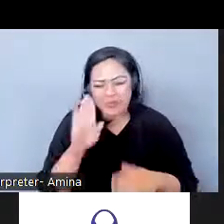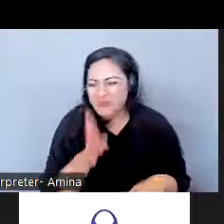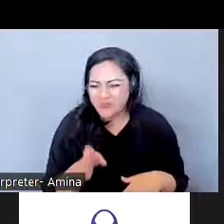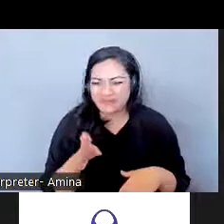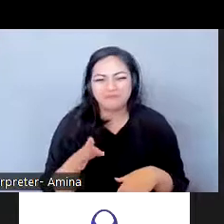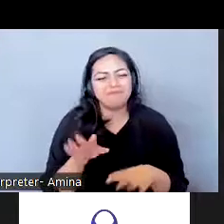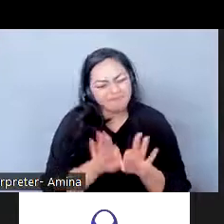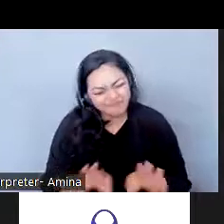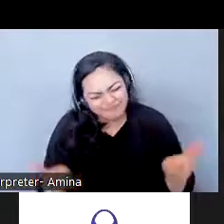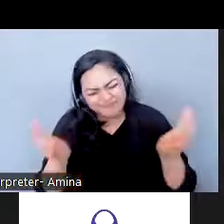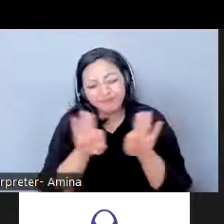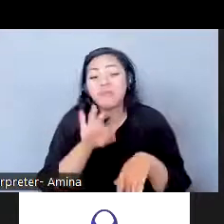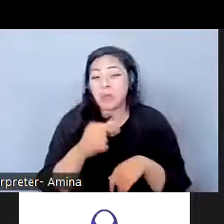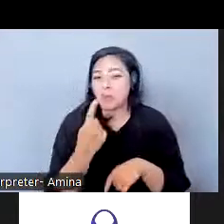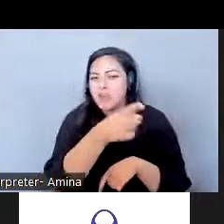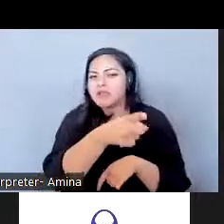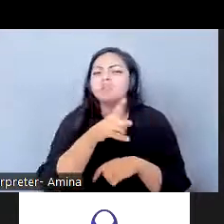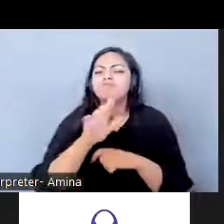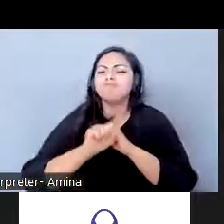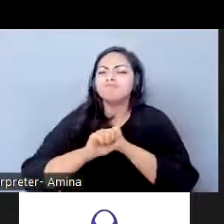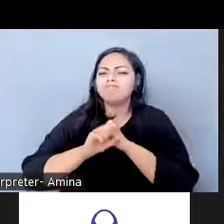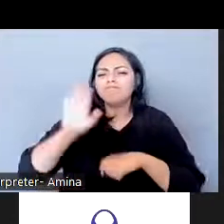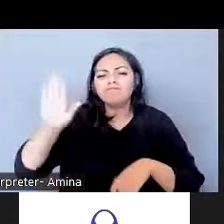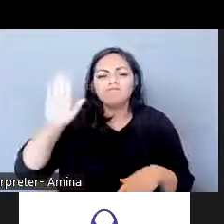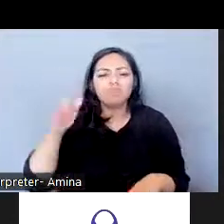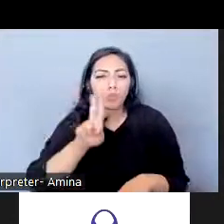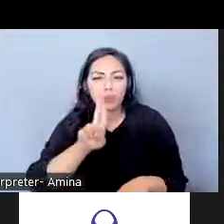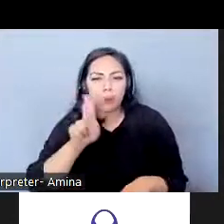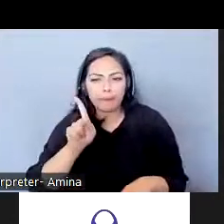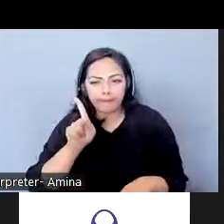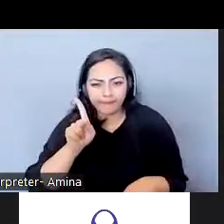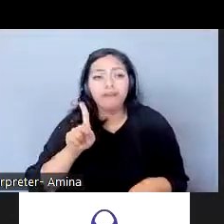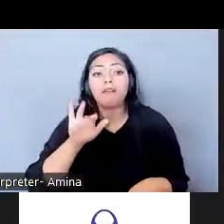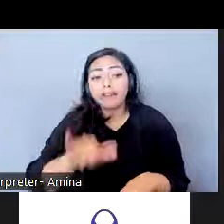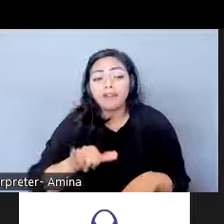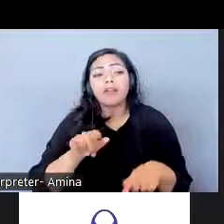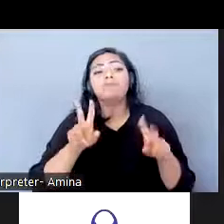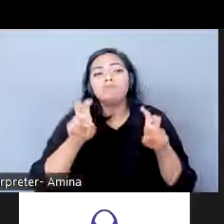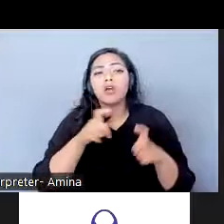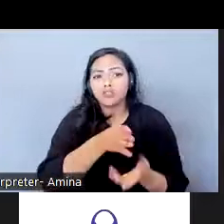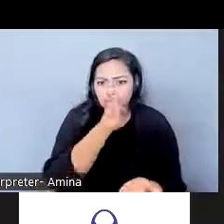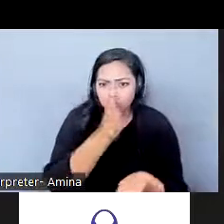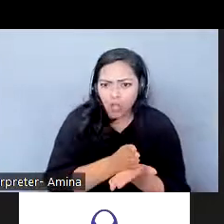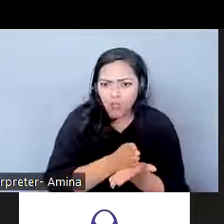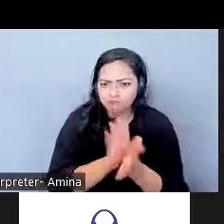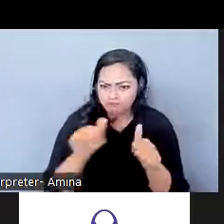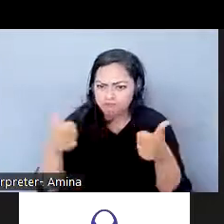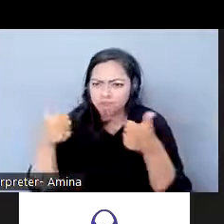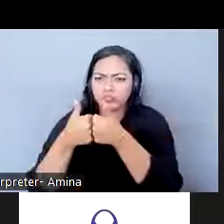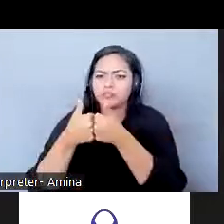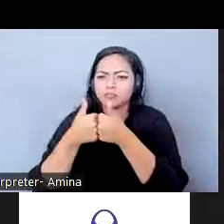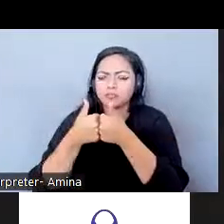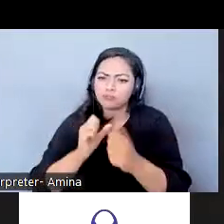way. It's a campaign that comes out of the UK, and they call it Stop, Challenge, and Protect. Very, very simple. It's the Take 5 campaign. So you